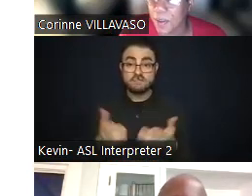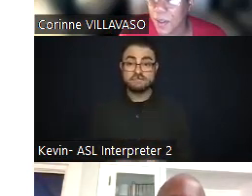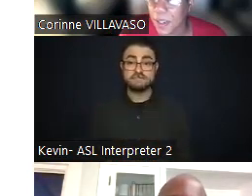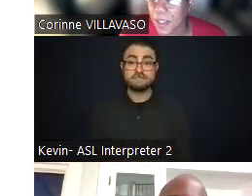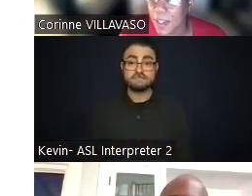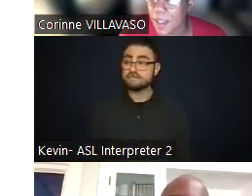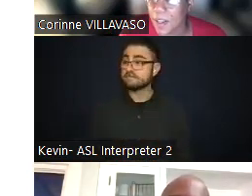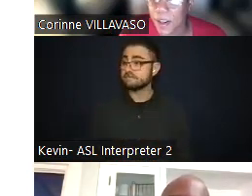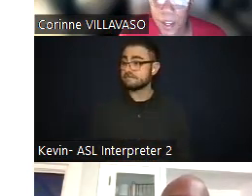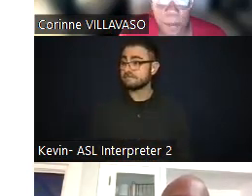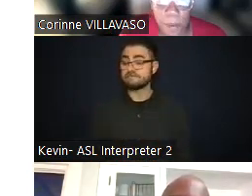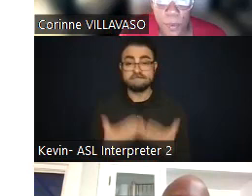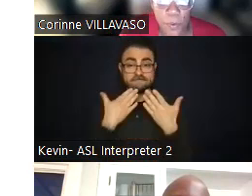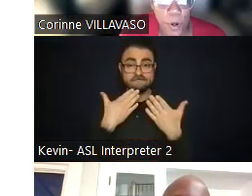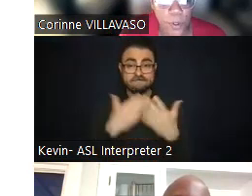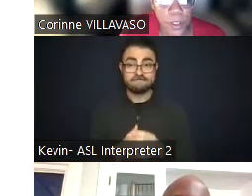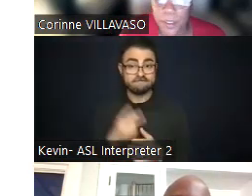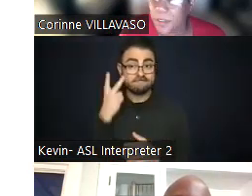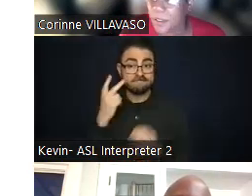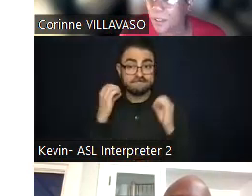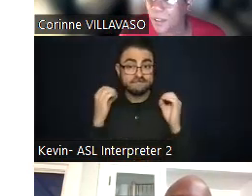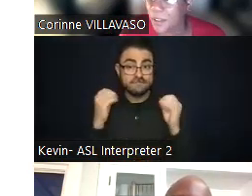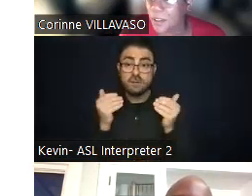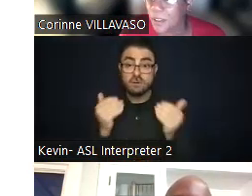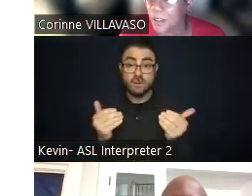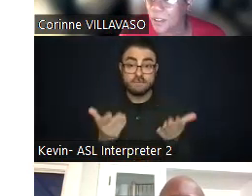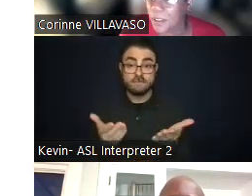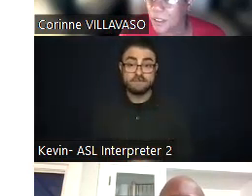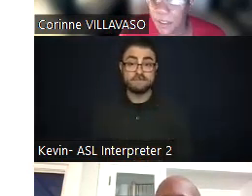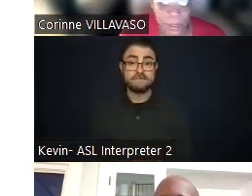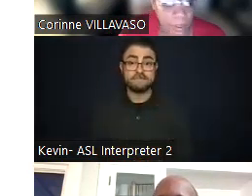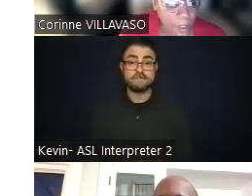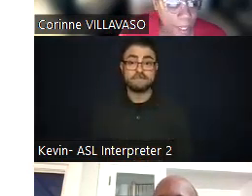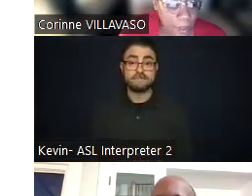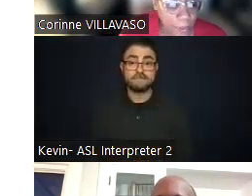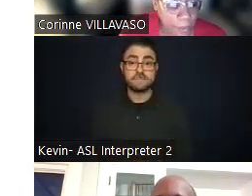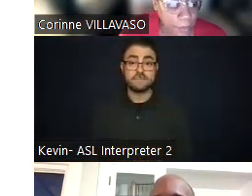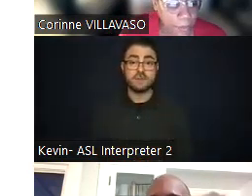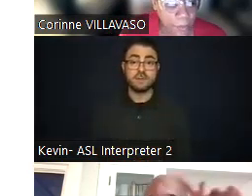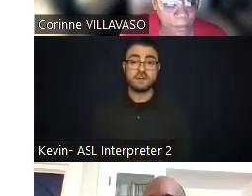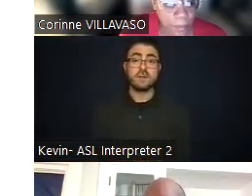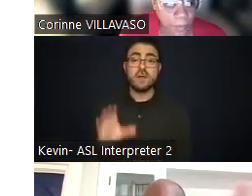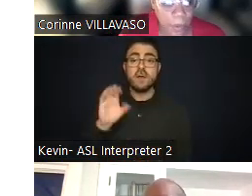Thank you. Seeing that there are none, may we move forward? Sure, and I do think